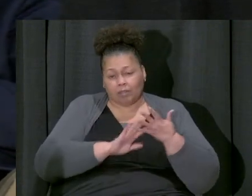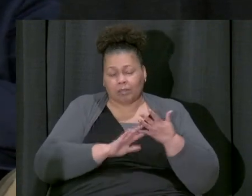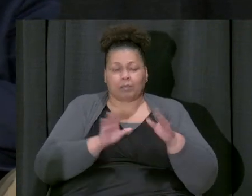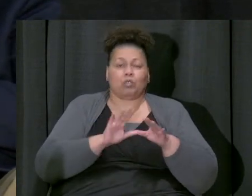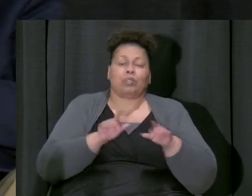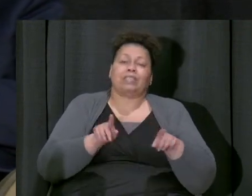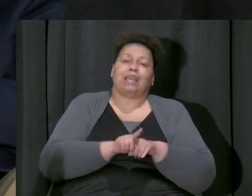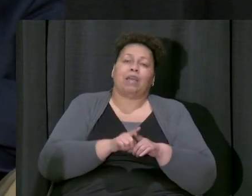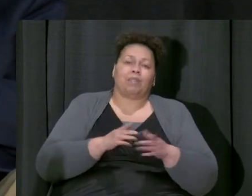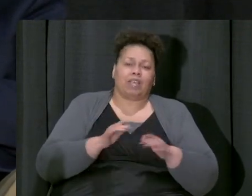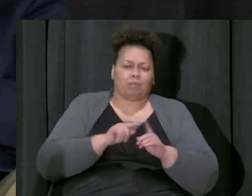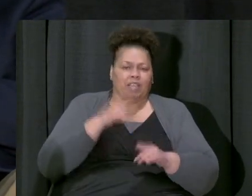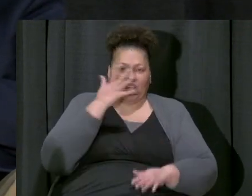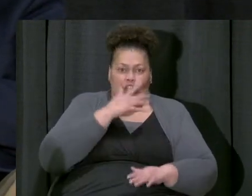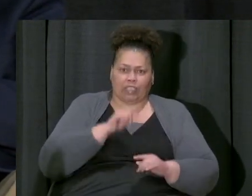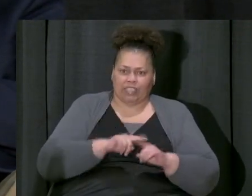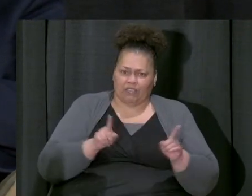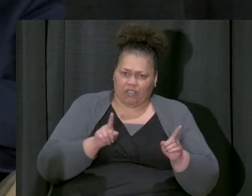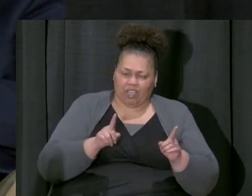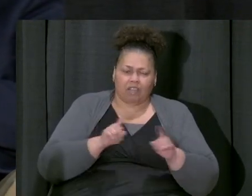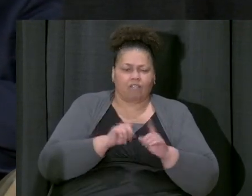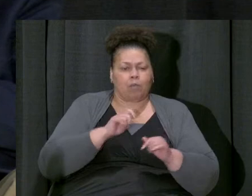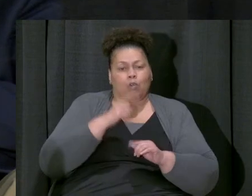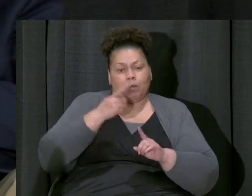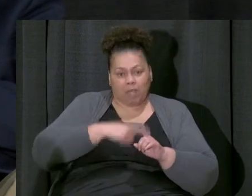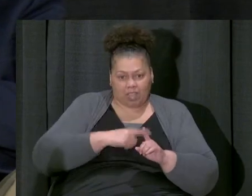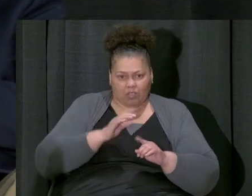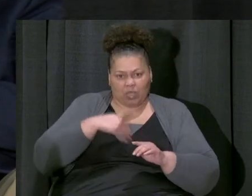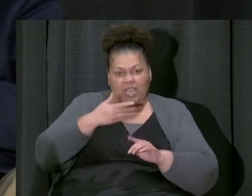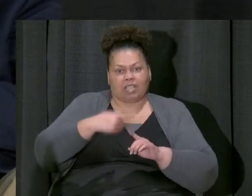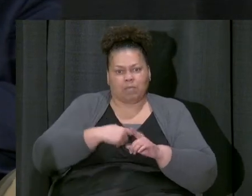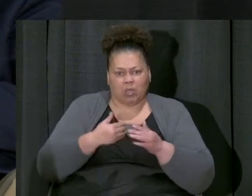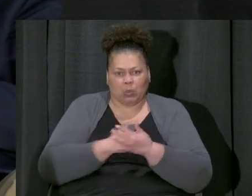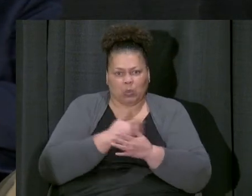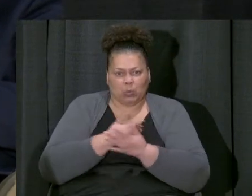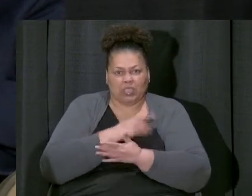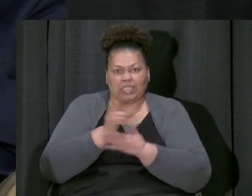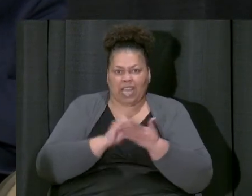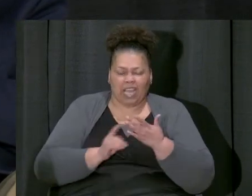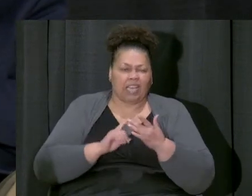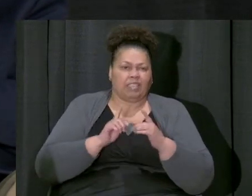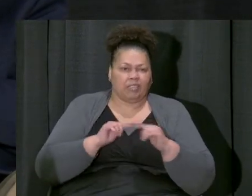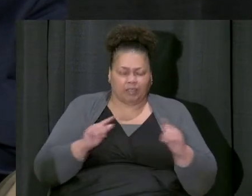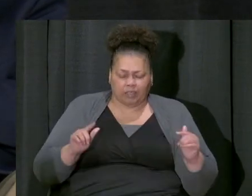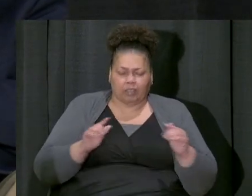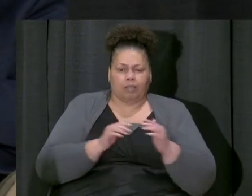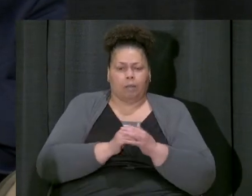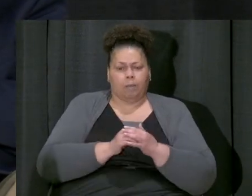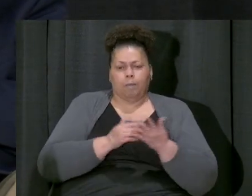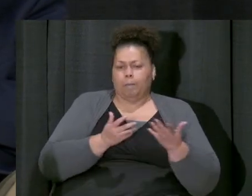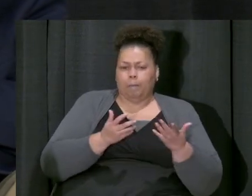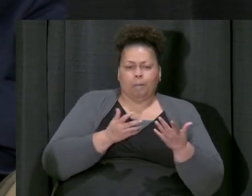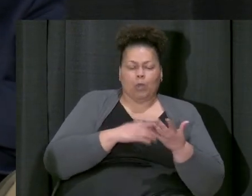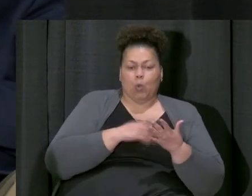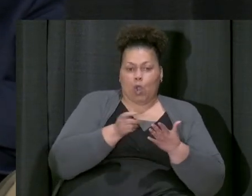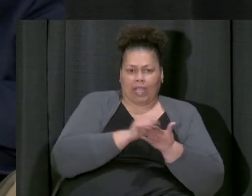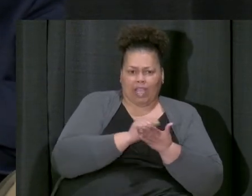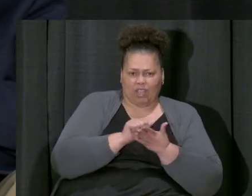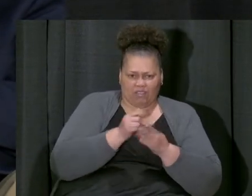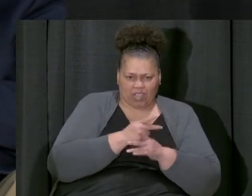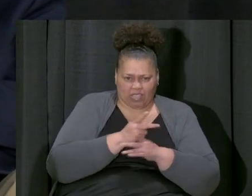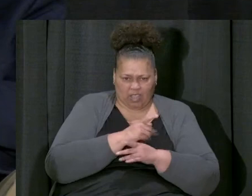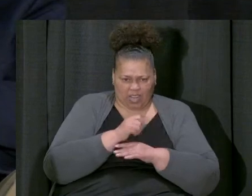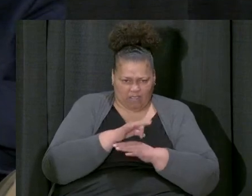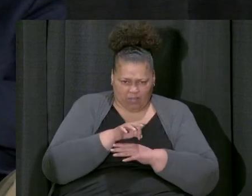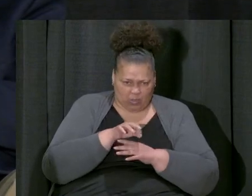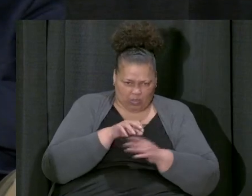all look different. And they look different from one month to the next as they get a new designer in there. Where the accountant figures out if you